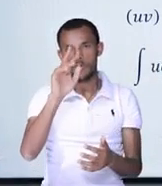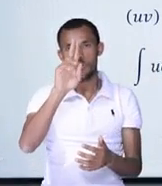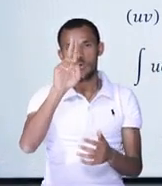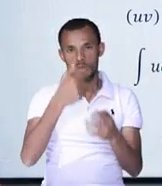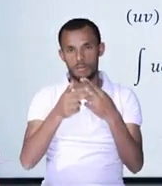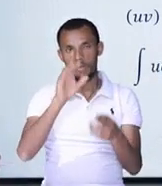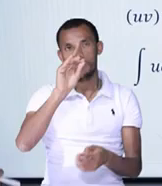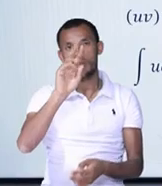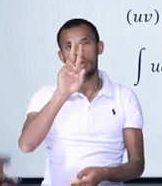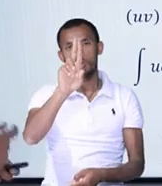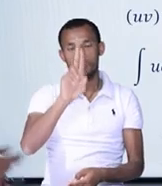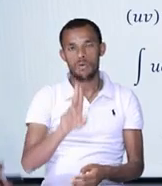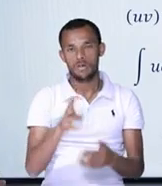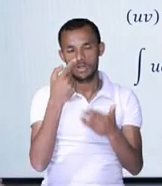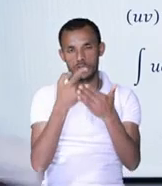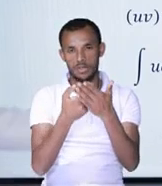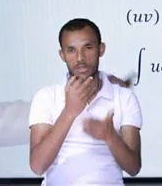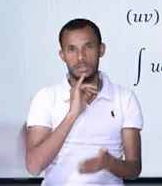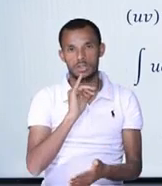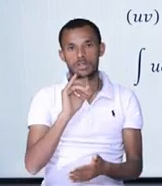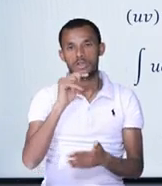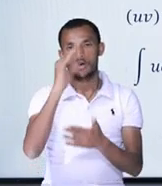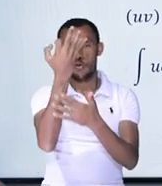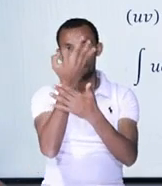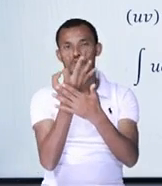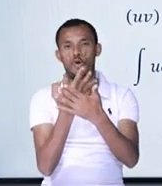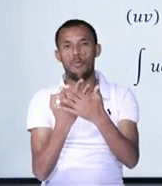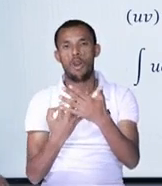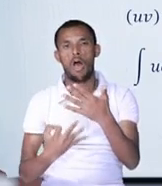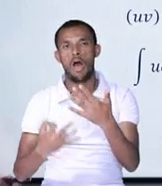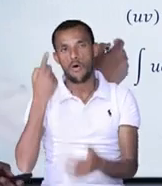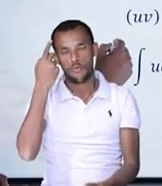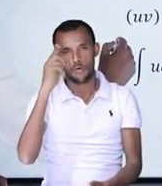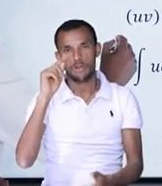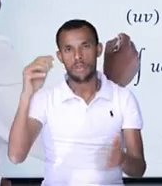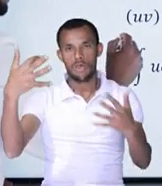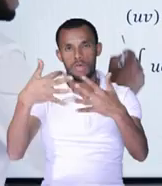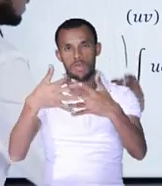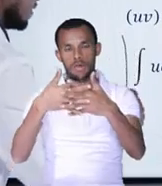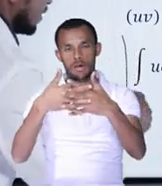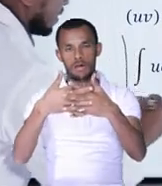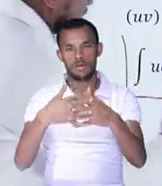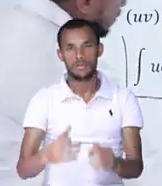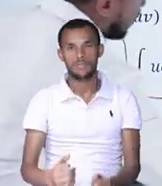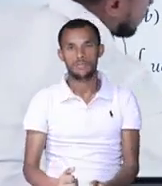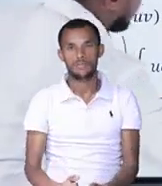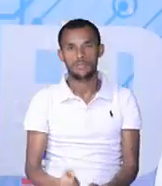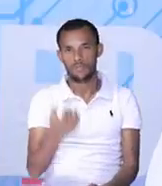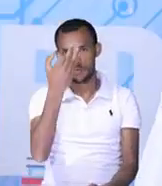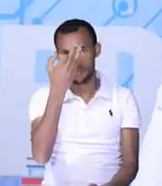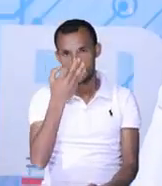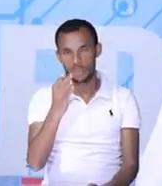du. So this is the formula for integration